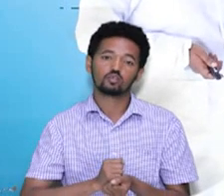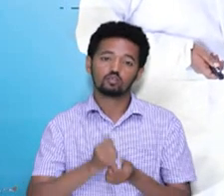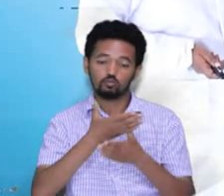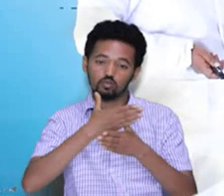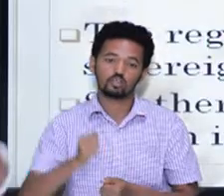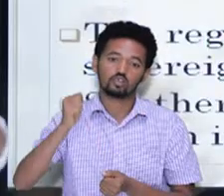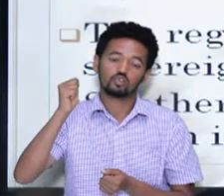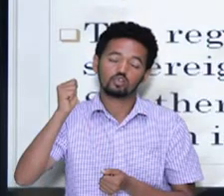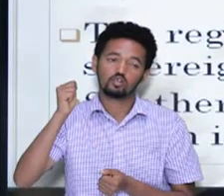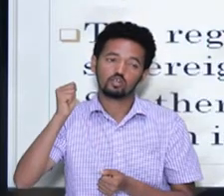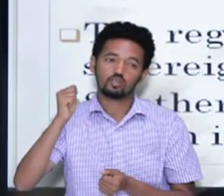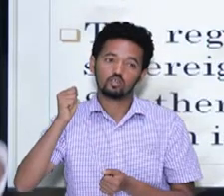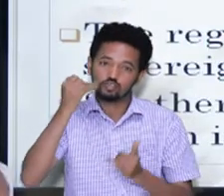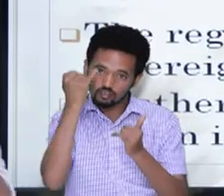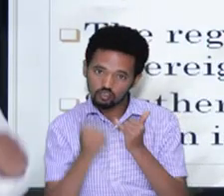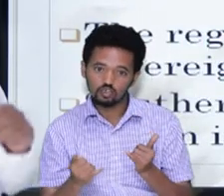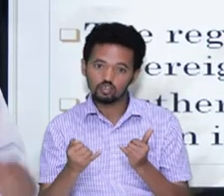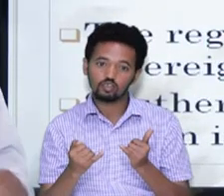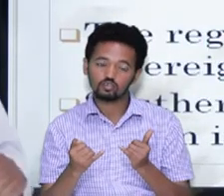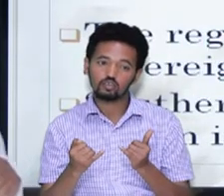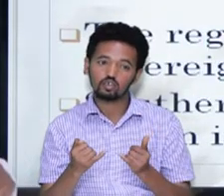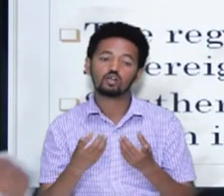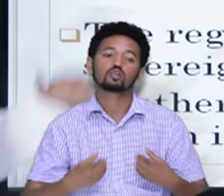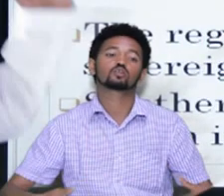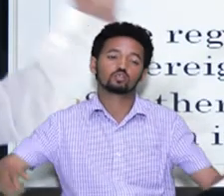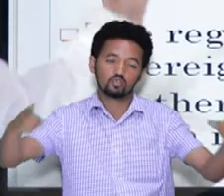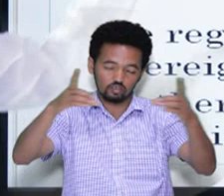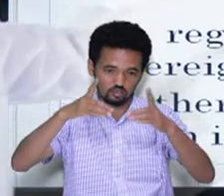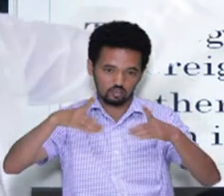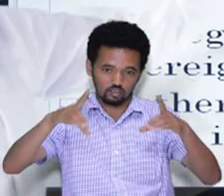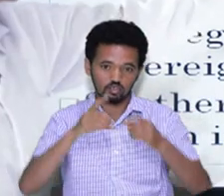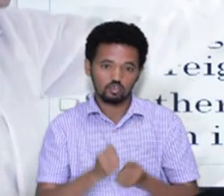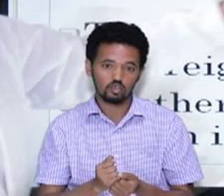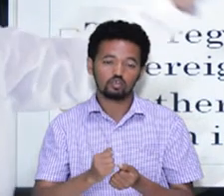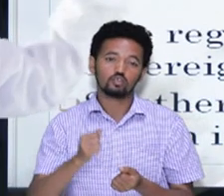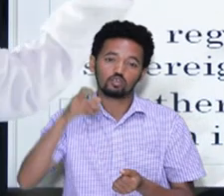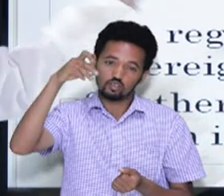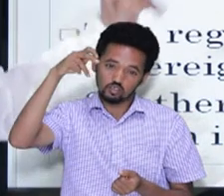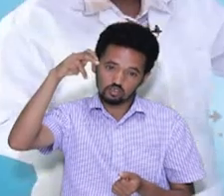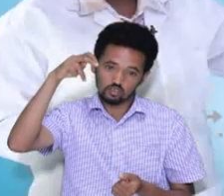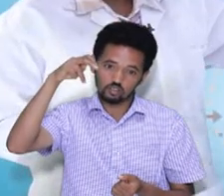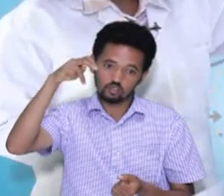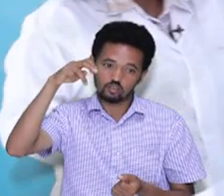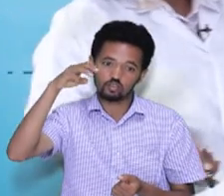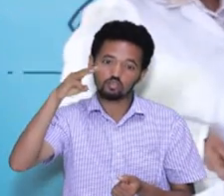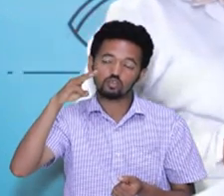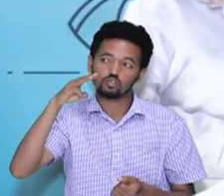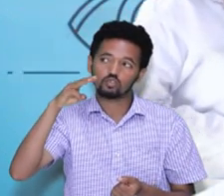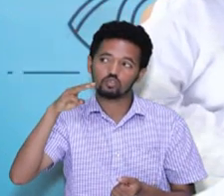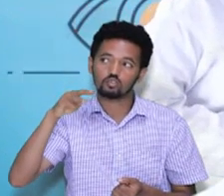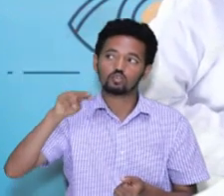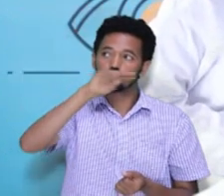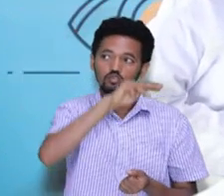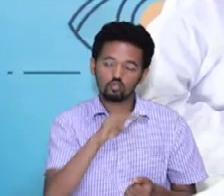manufacturing. The last region is Southern Africa. The absolute location of Southern Africa is between